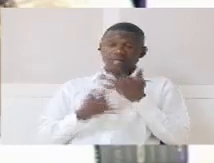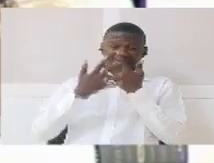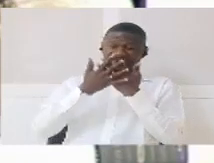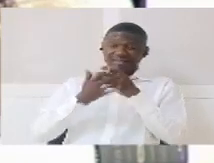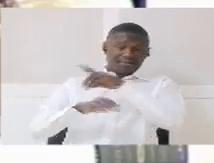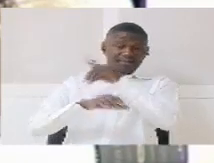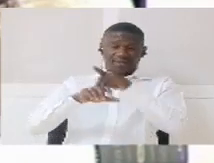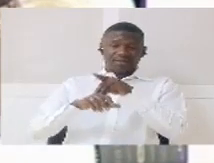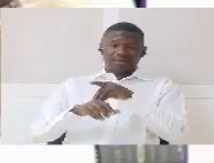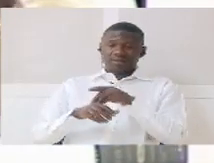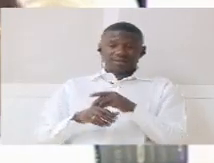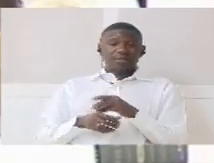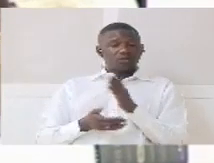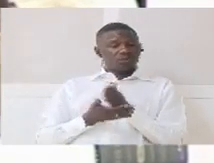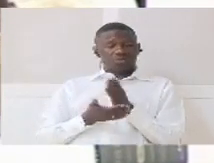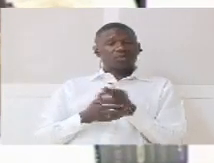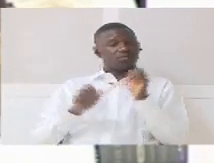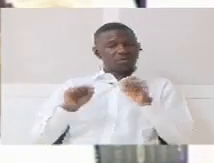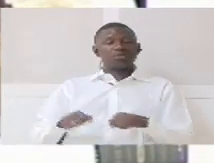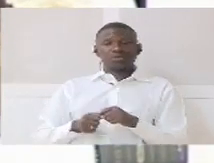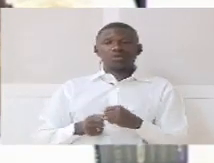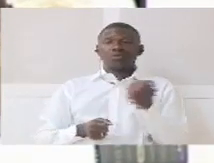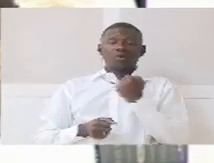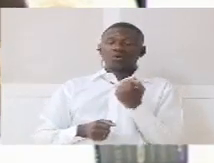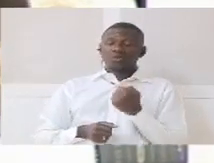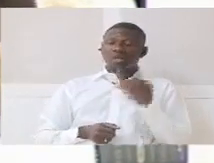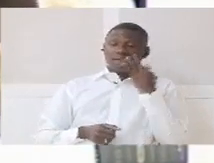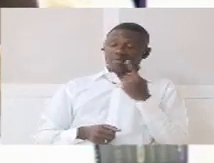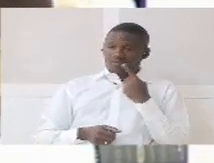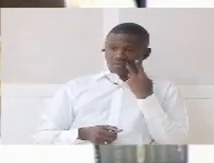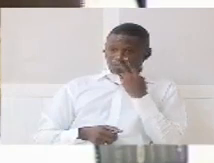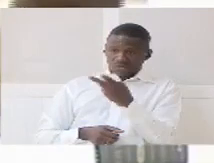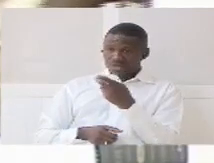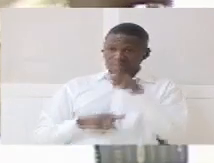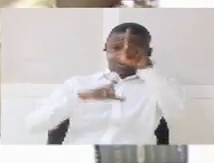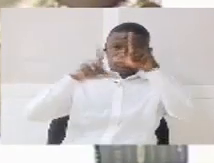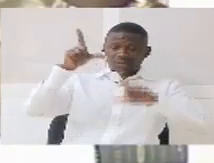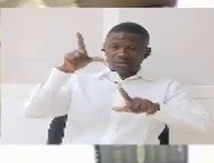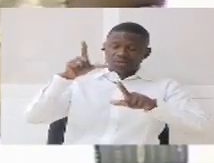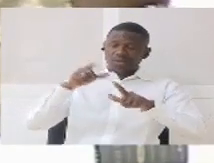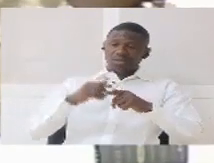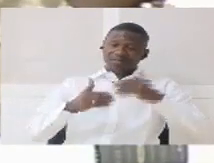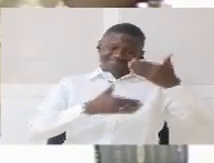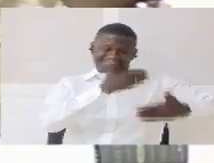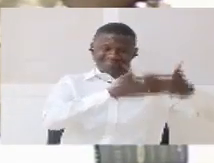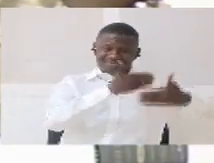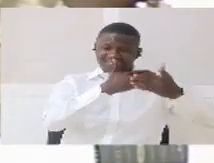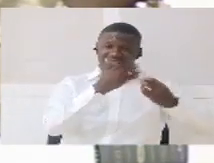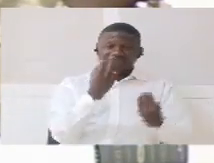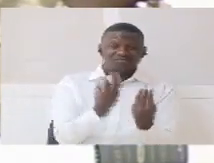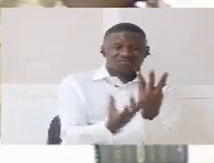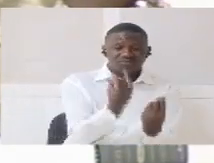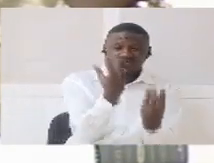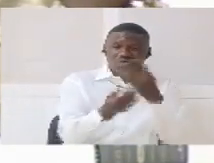that, no one can deny it. Near the location of Jube. If you look at its location, right inside mangrove swamp, signal. It's right